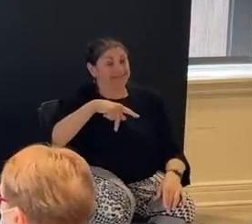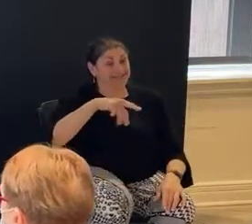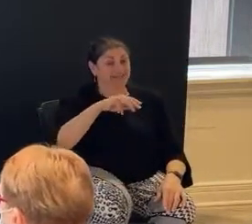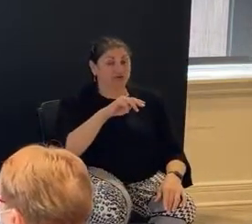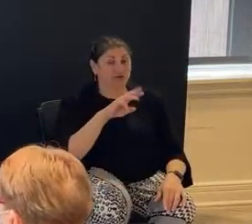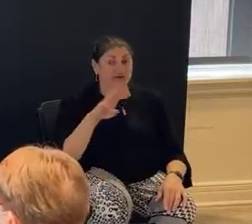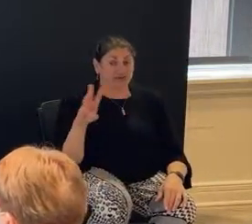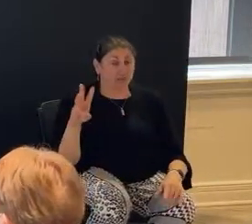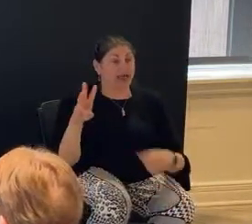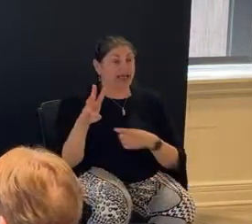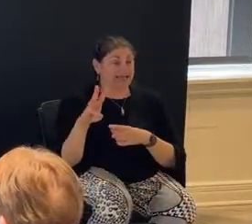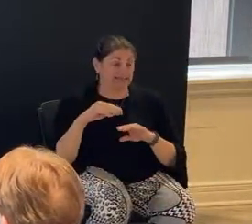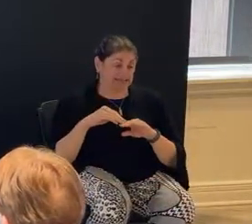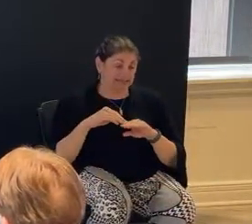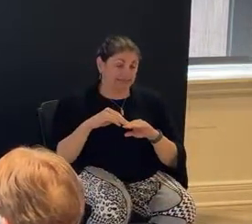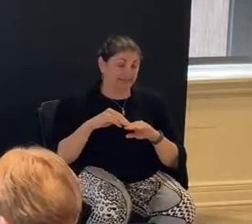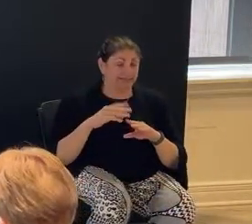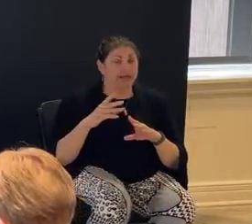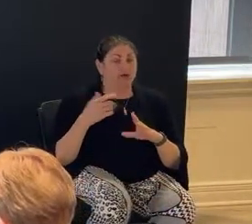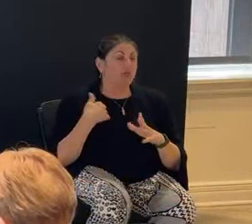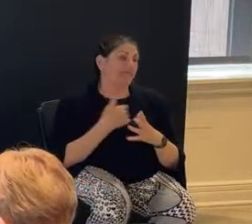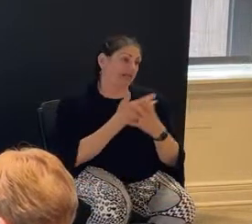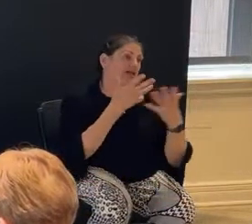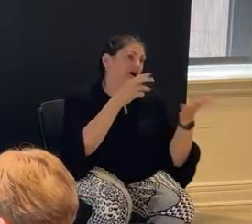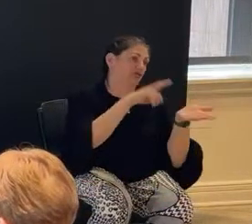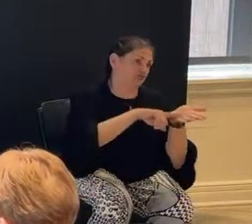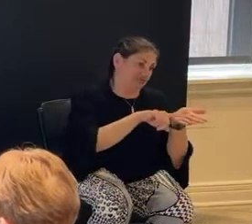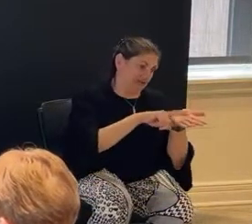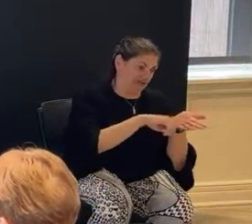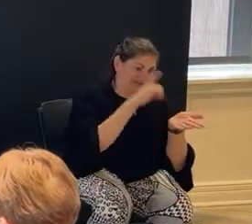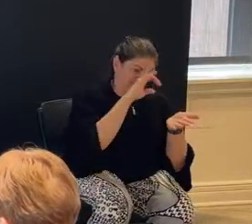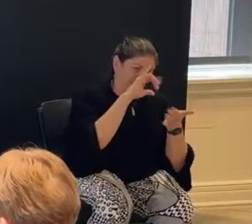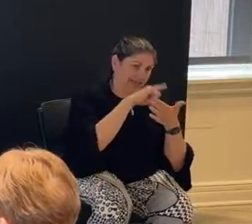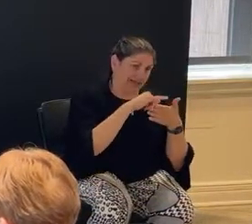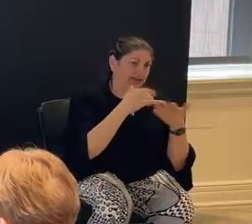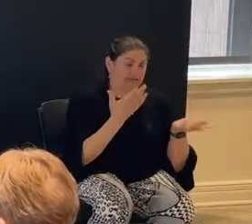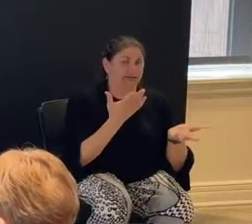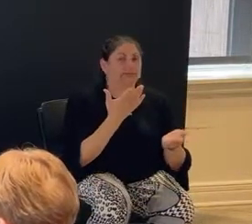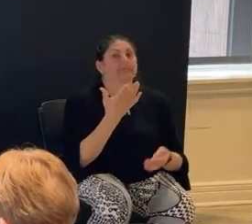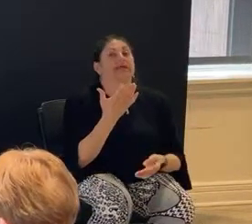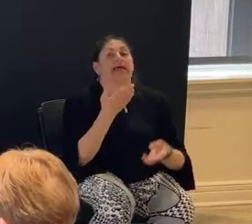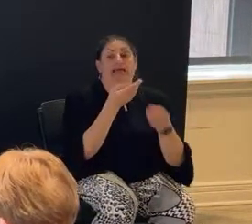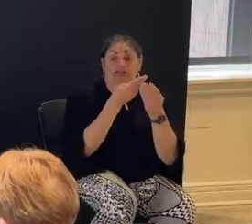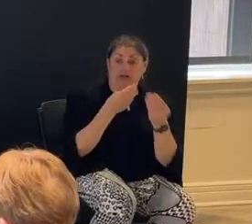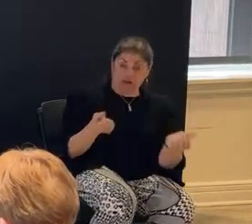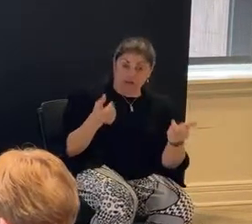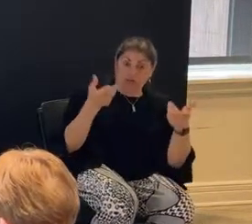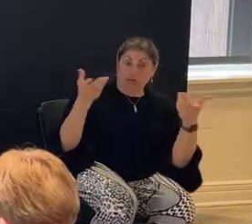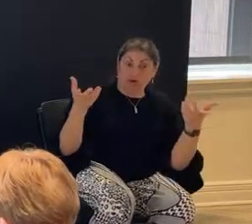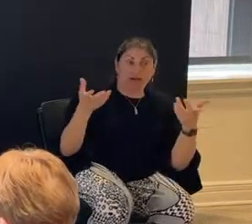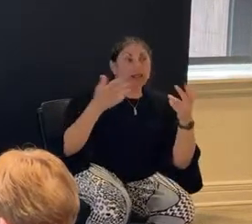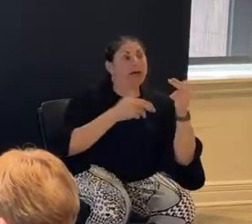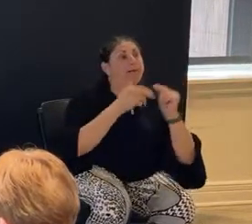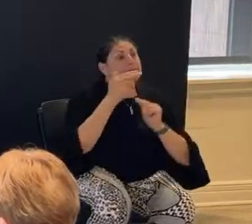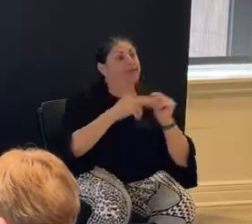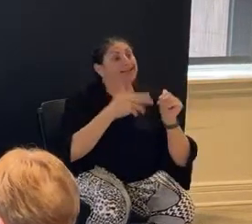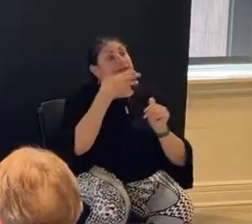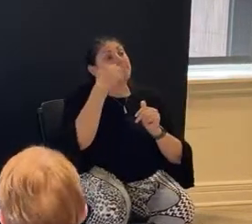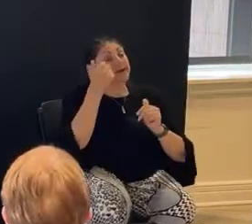that's been coming out. And so the solution seems to be to build a better